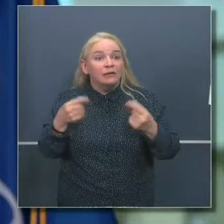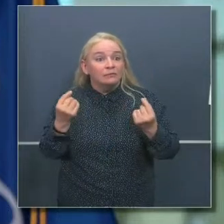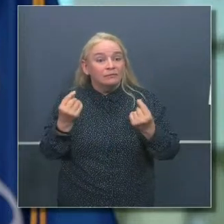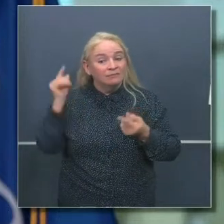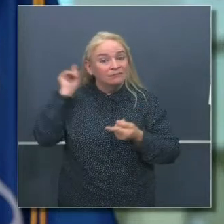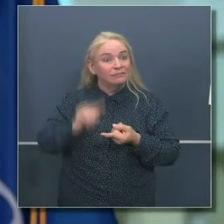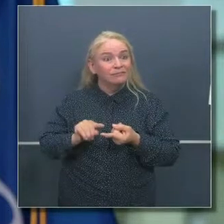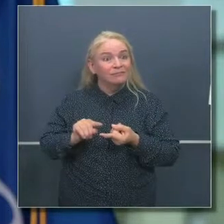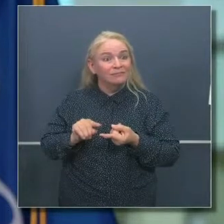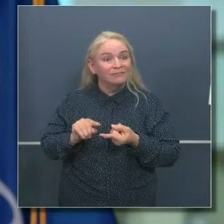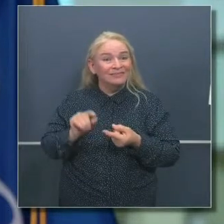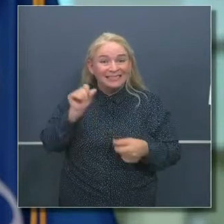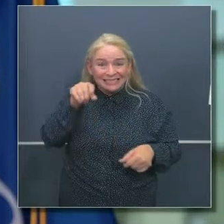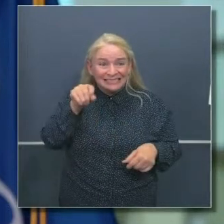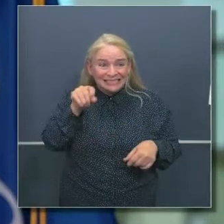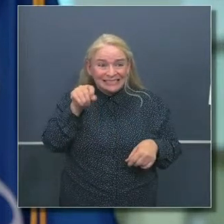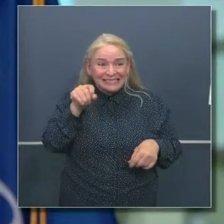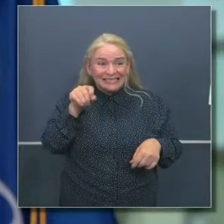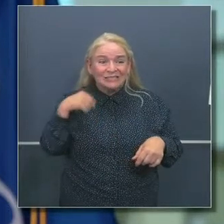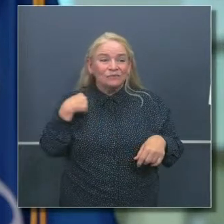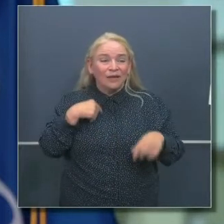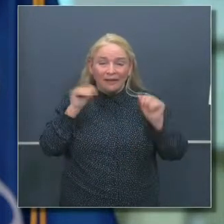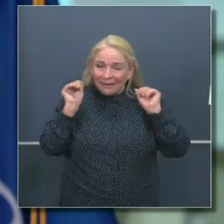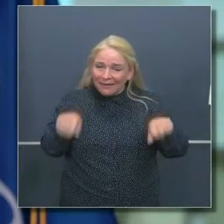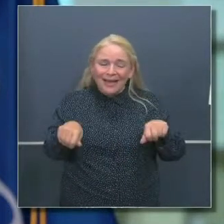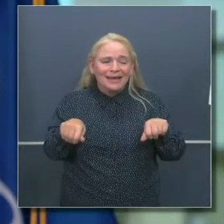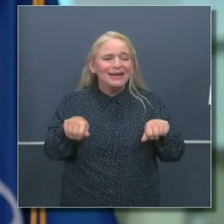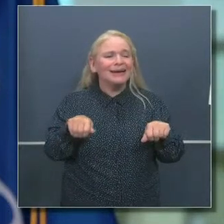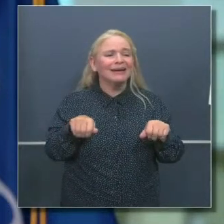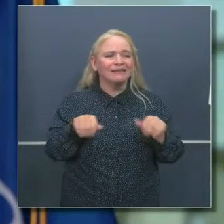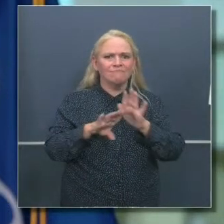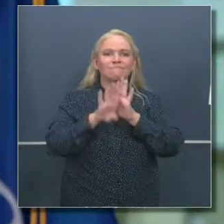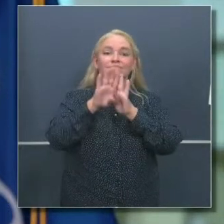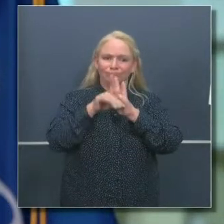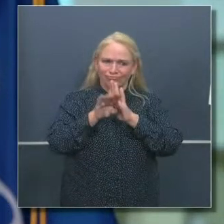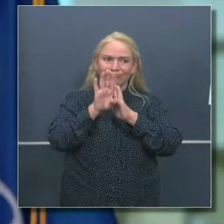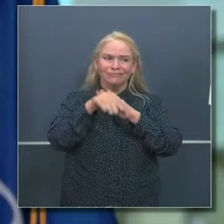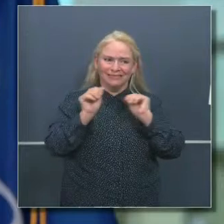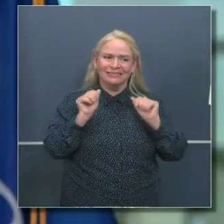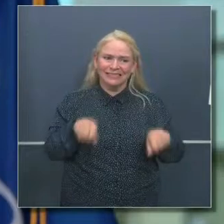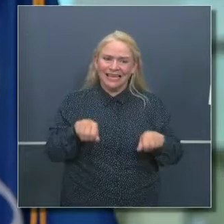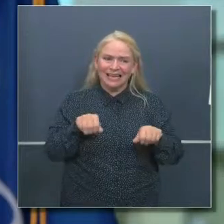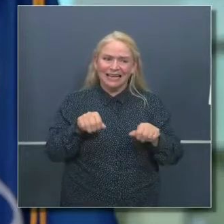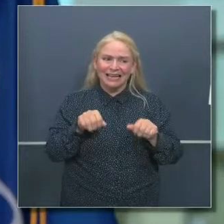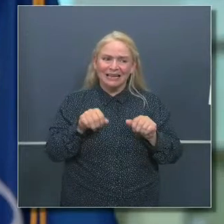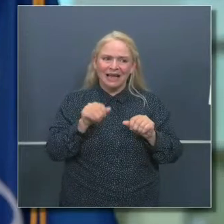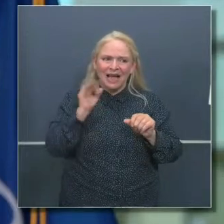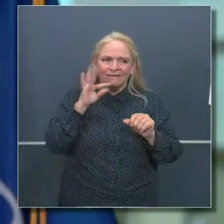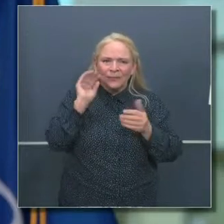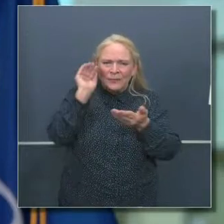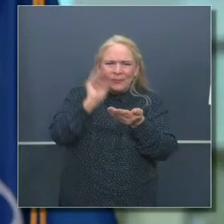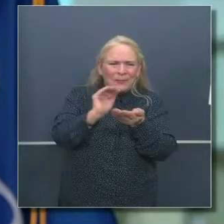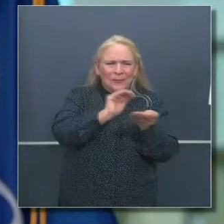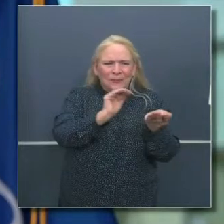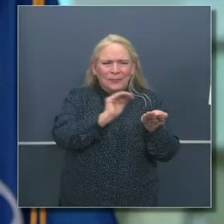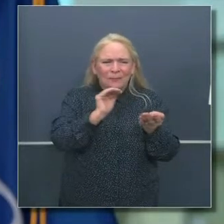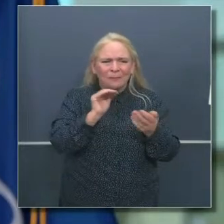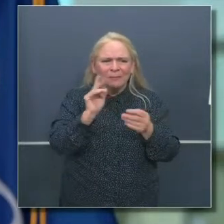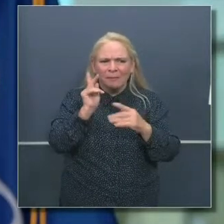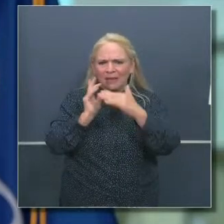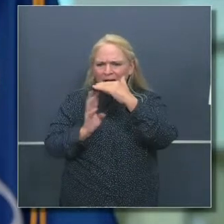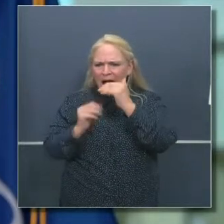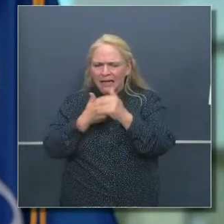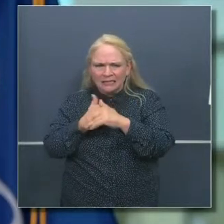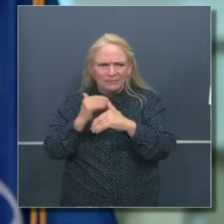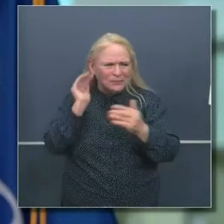the spread. We can, again, bend this curve. We can lower the ICU rates. We can lower the hospitalization rates. We